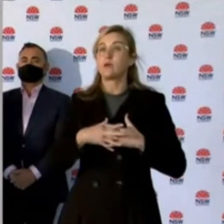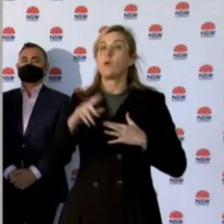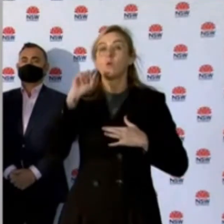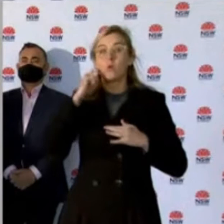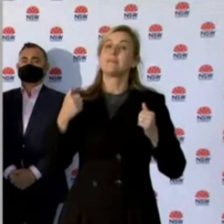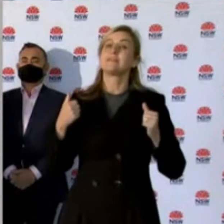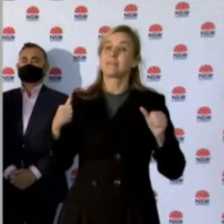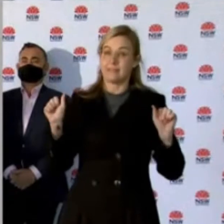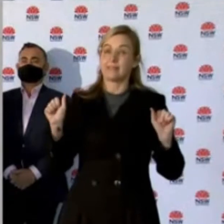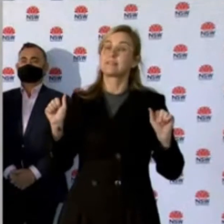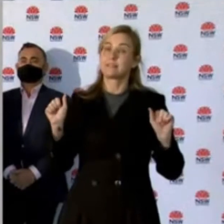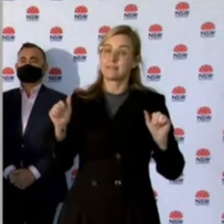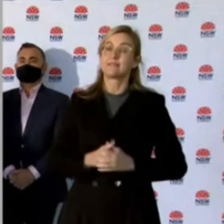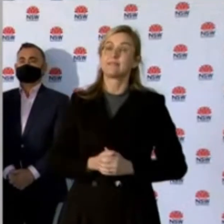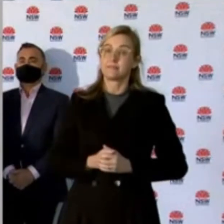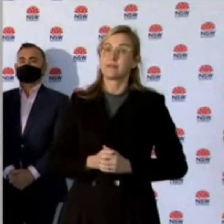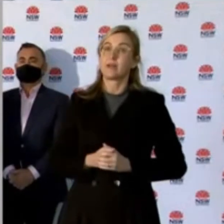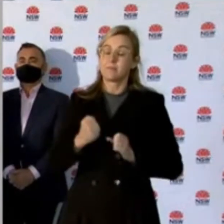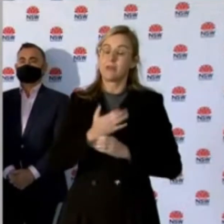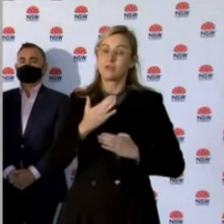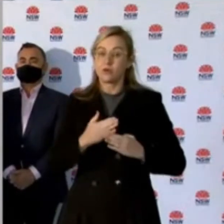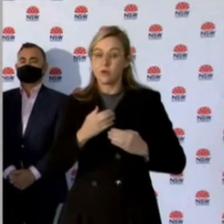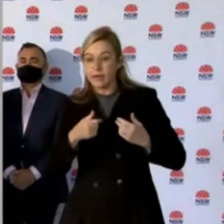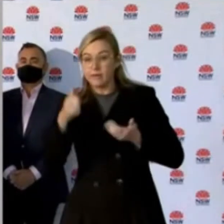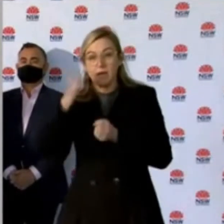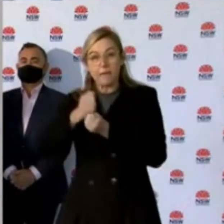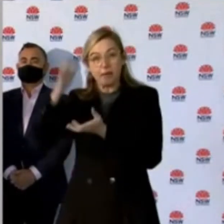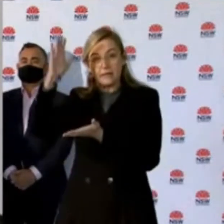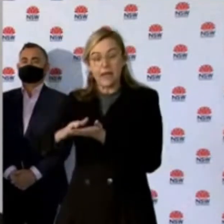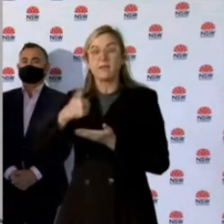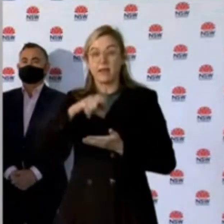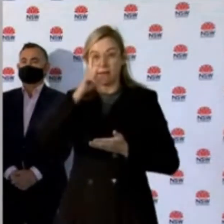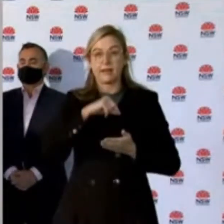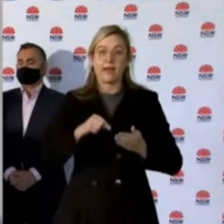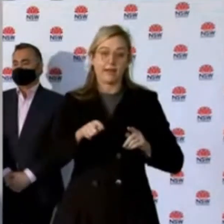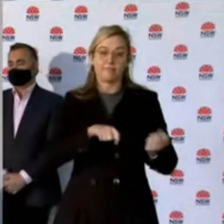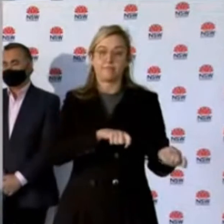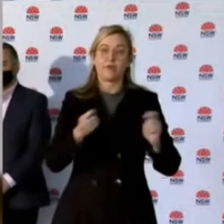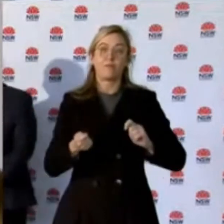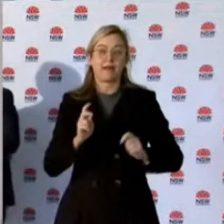in terms of getting out of this situation as quickly as we can. Thank you.